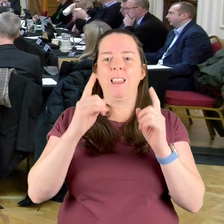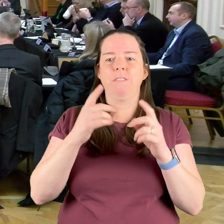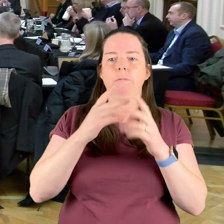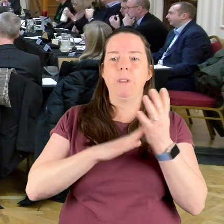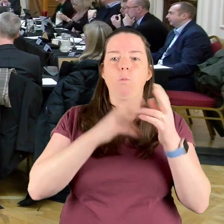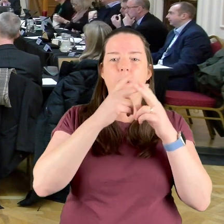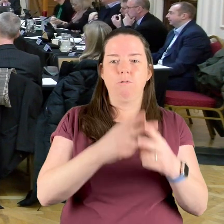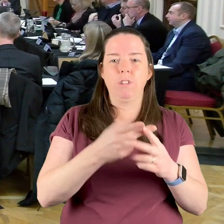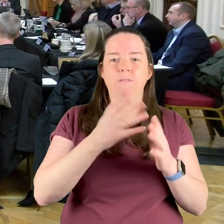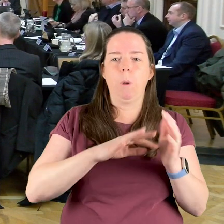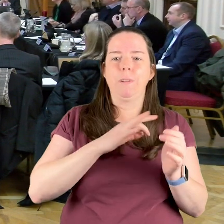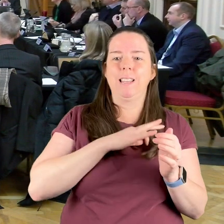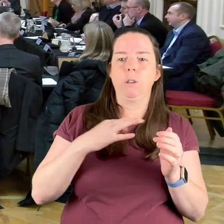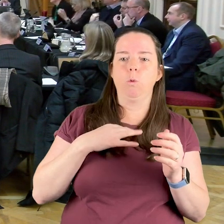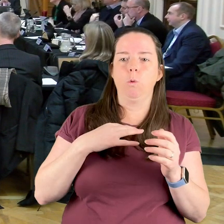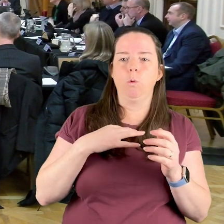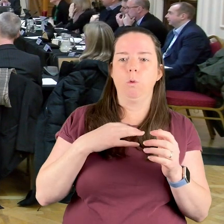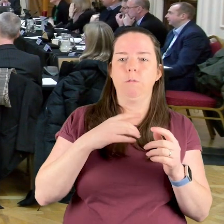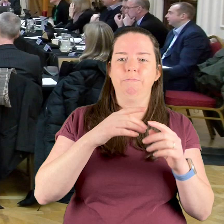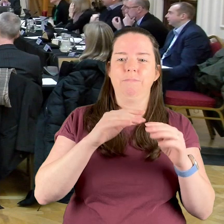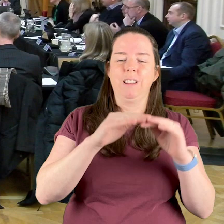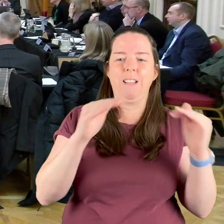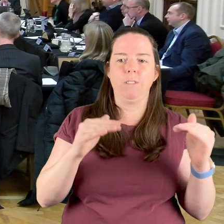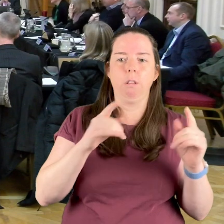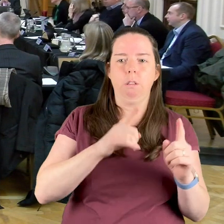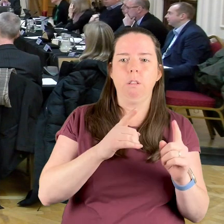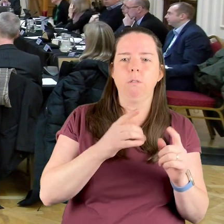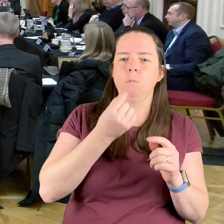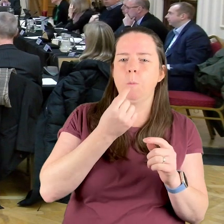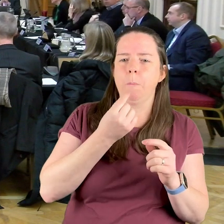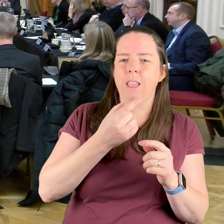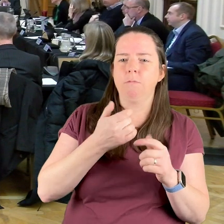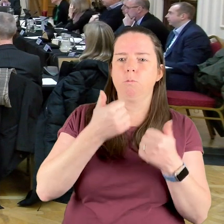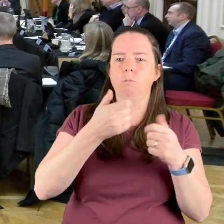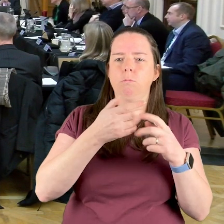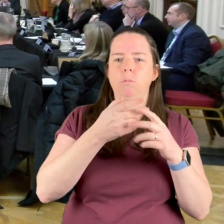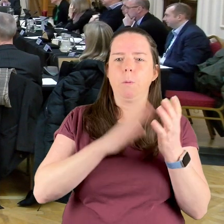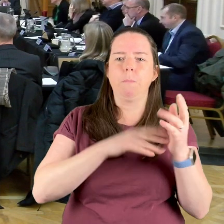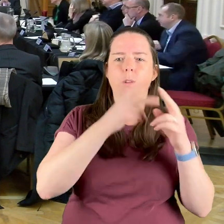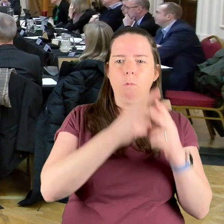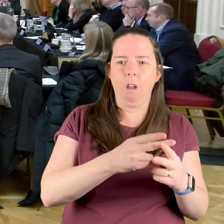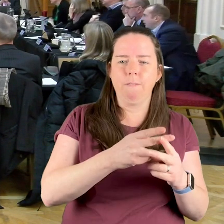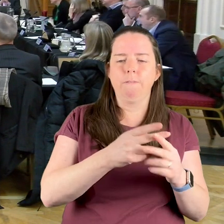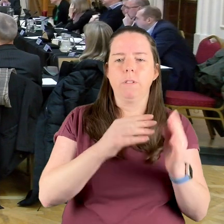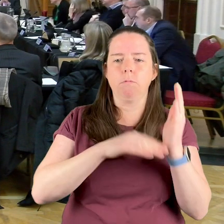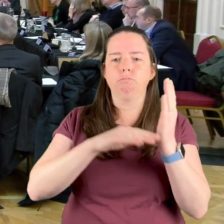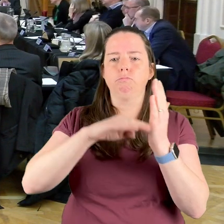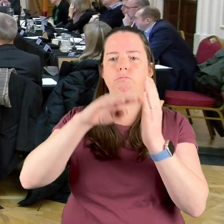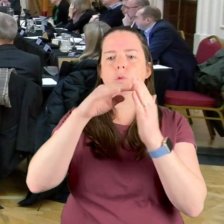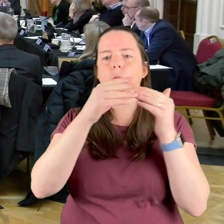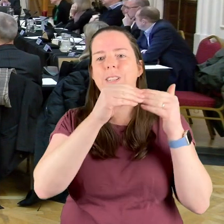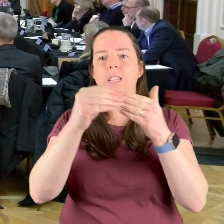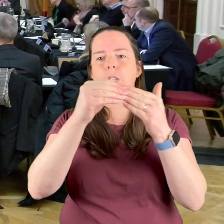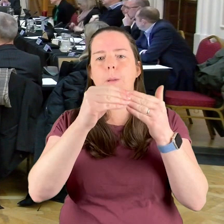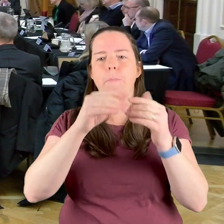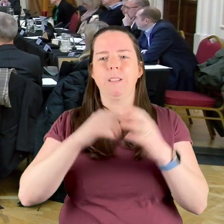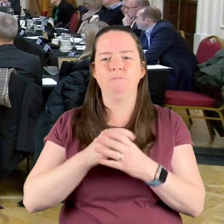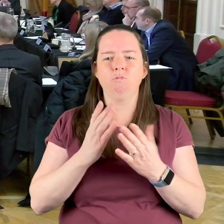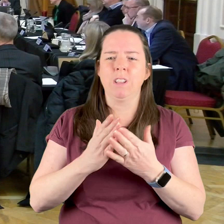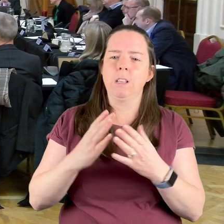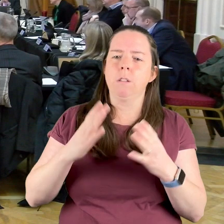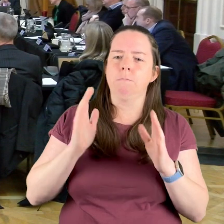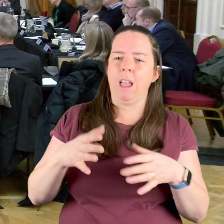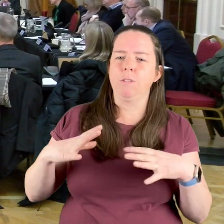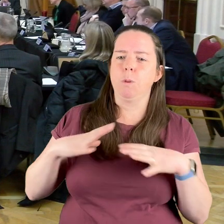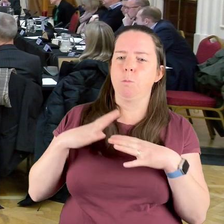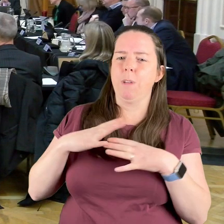especially comes from clinical level, probably as a good midwife, and then you get up to that leadership position. Not really have been